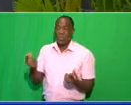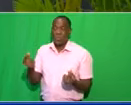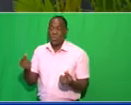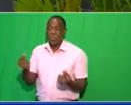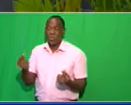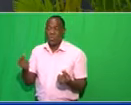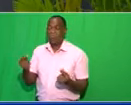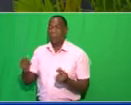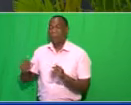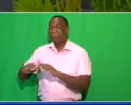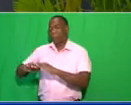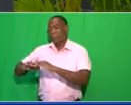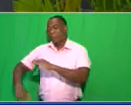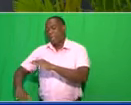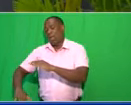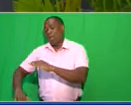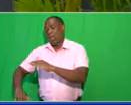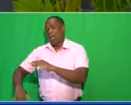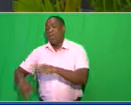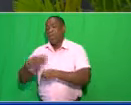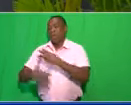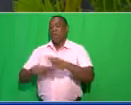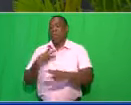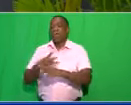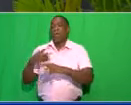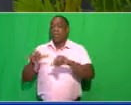those world standards. Trinidad and Tobago